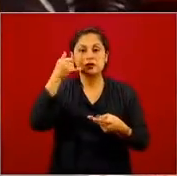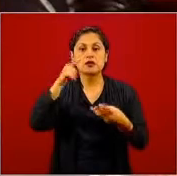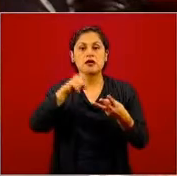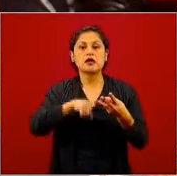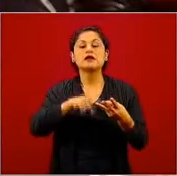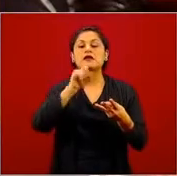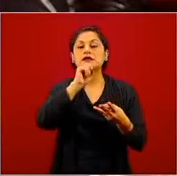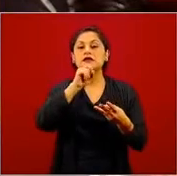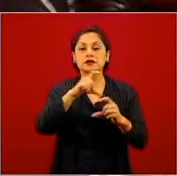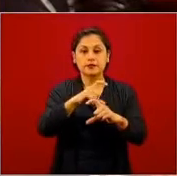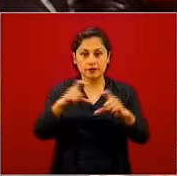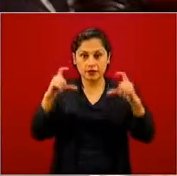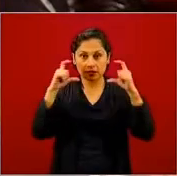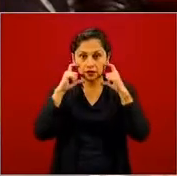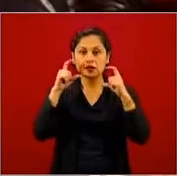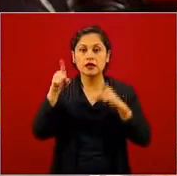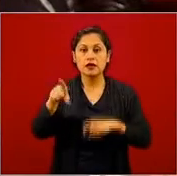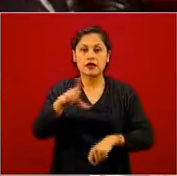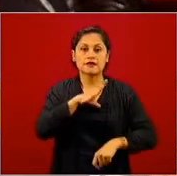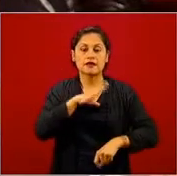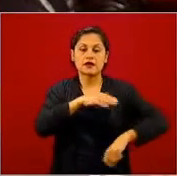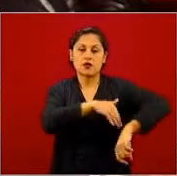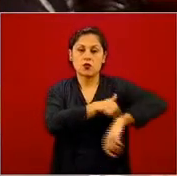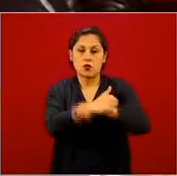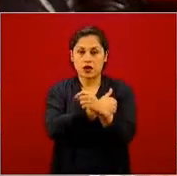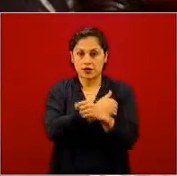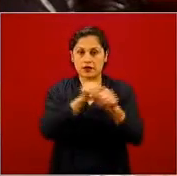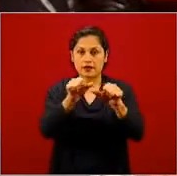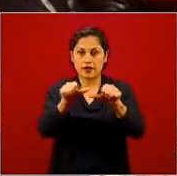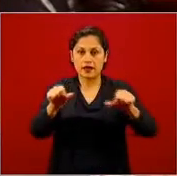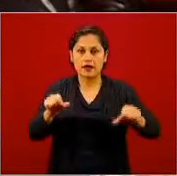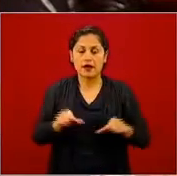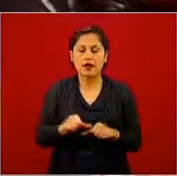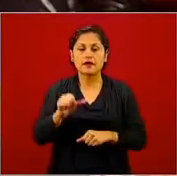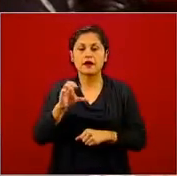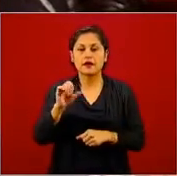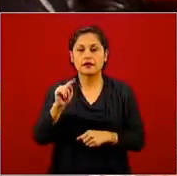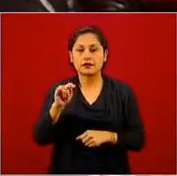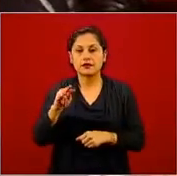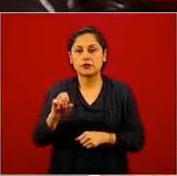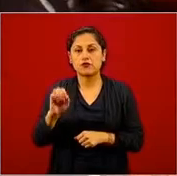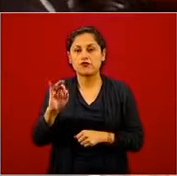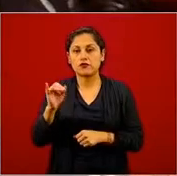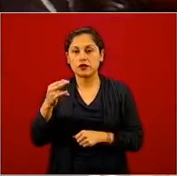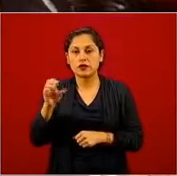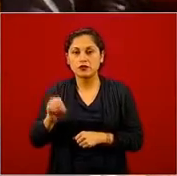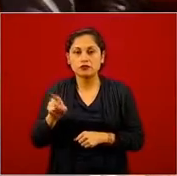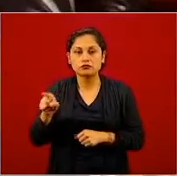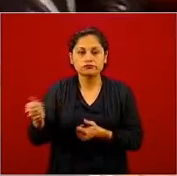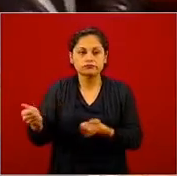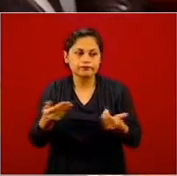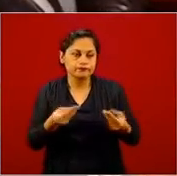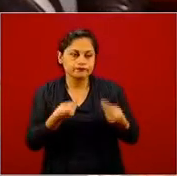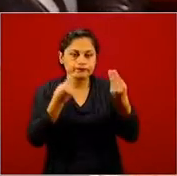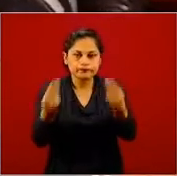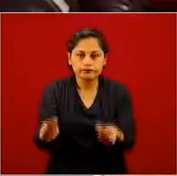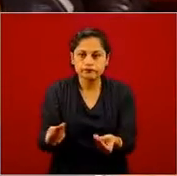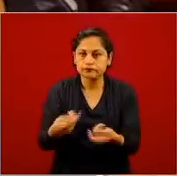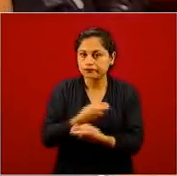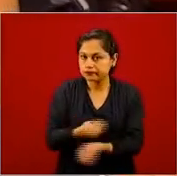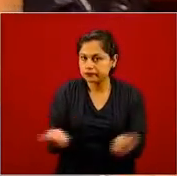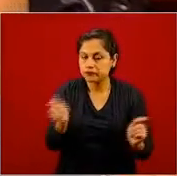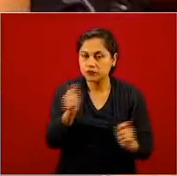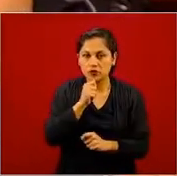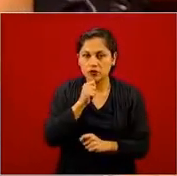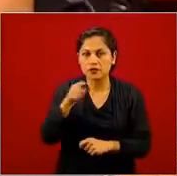phones and some masks, and which are on a fixed active, but they